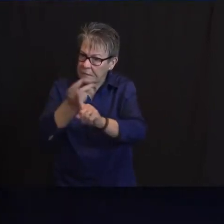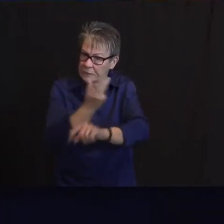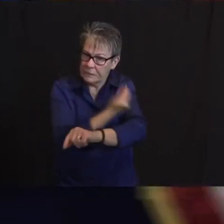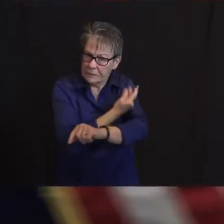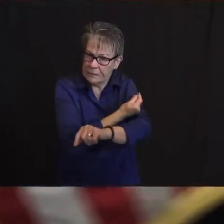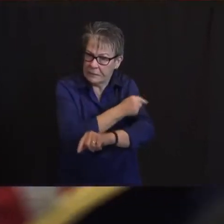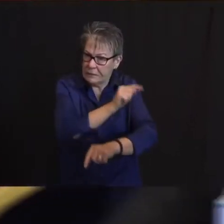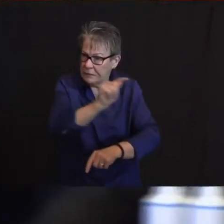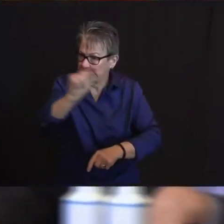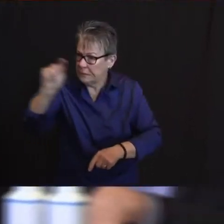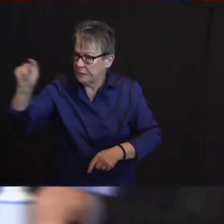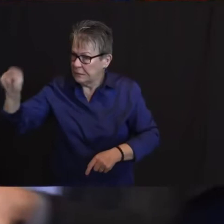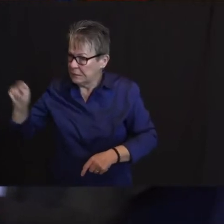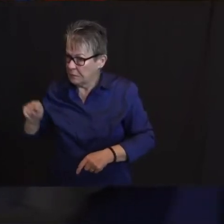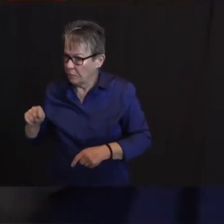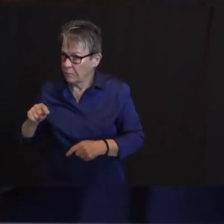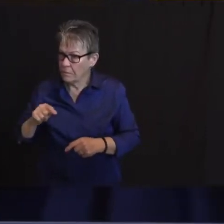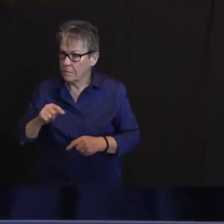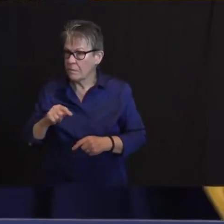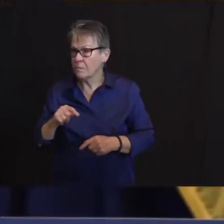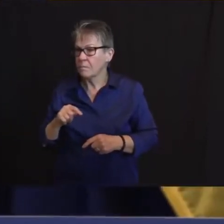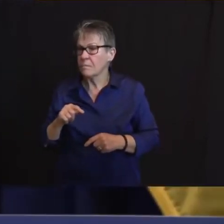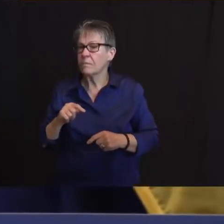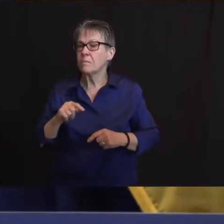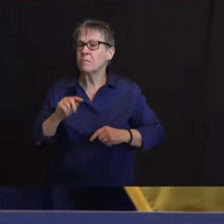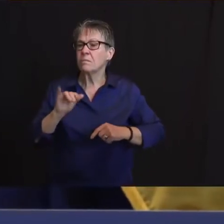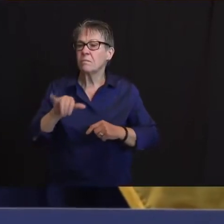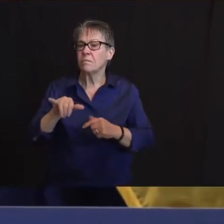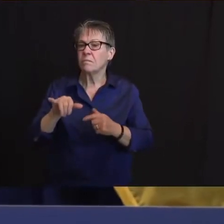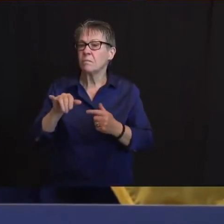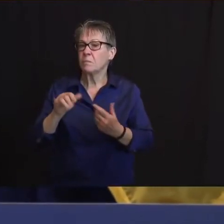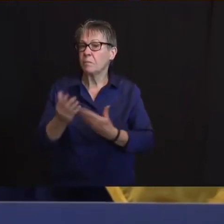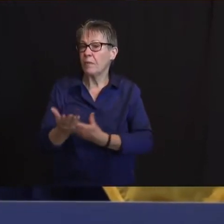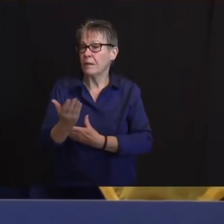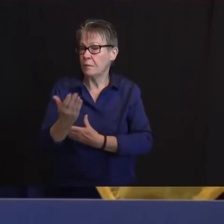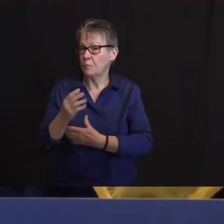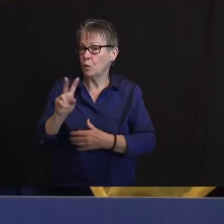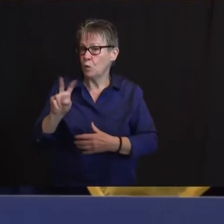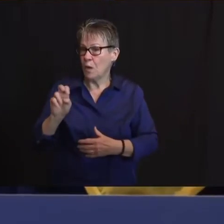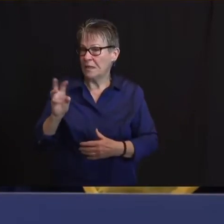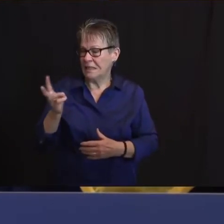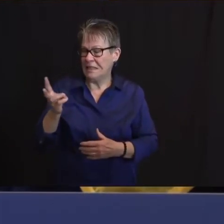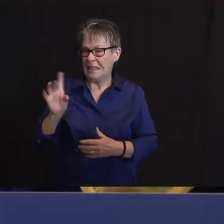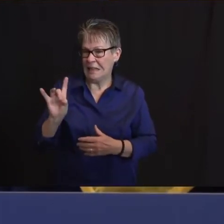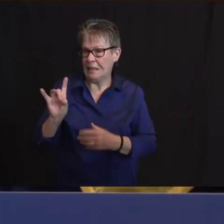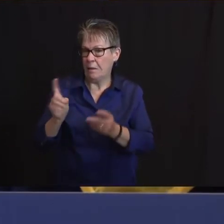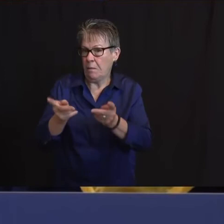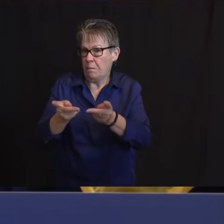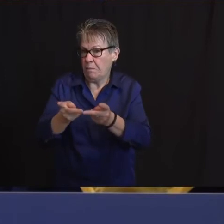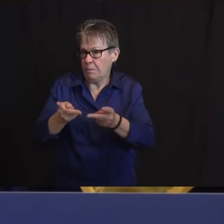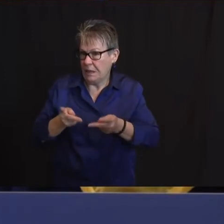we have 200, as of this morning, 268 points of distribution, 19 of which are closed.